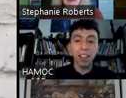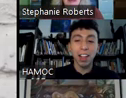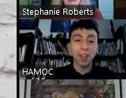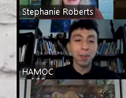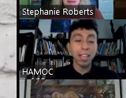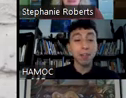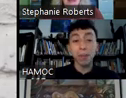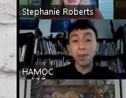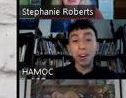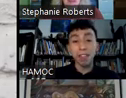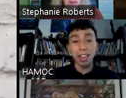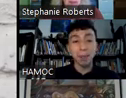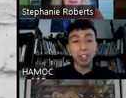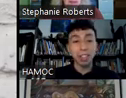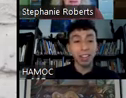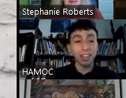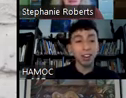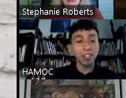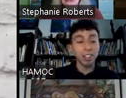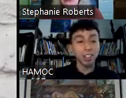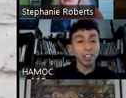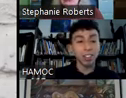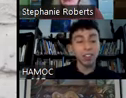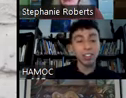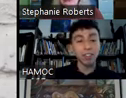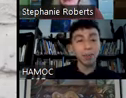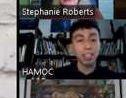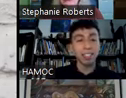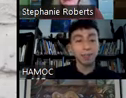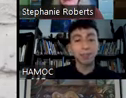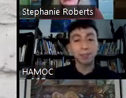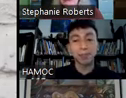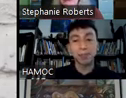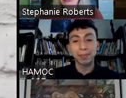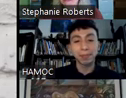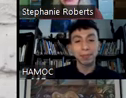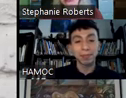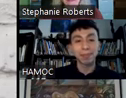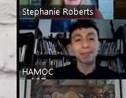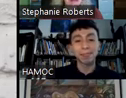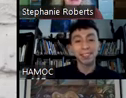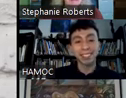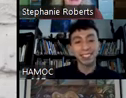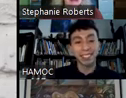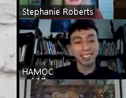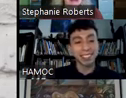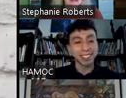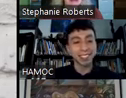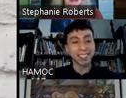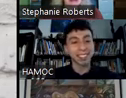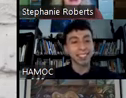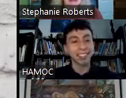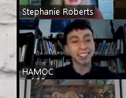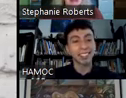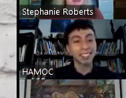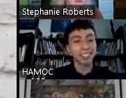museum. Thank you for being a part of the exhibition and congratulations on the creation of your piece. Thank you so much.